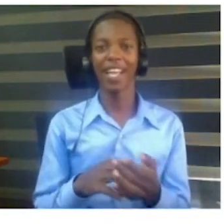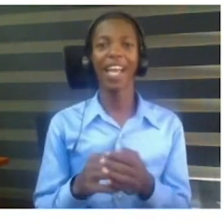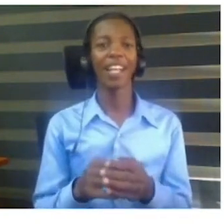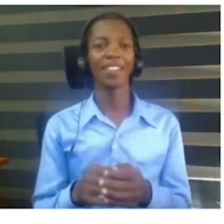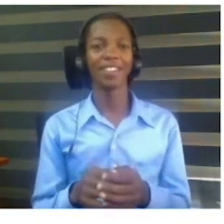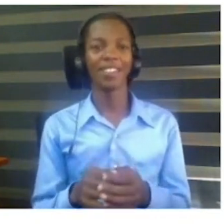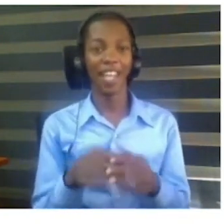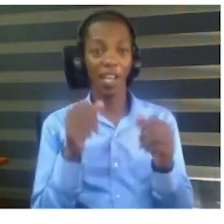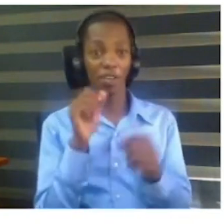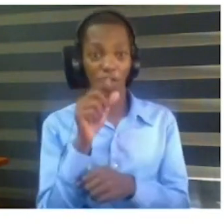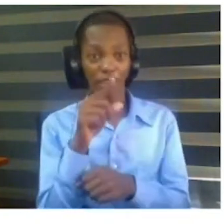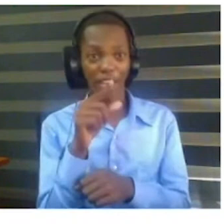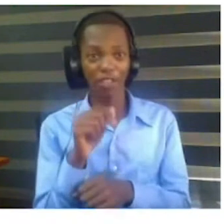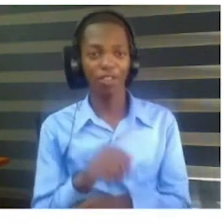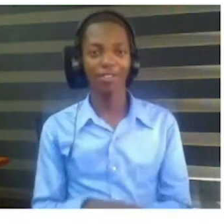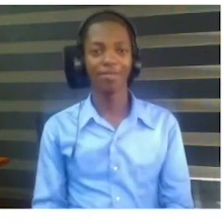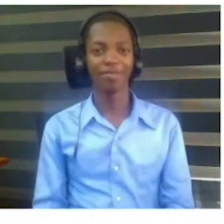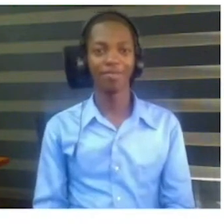design.